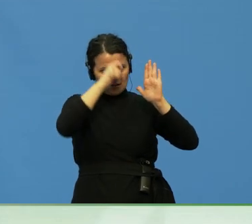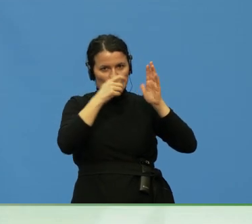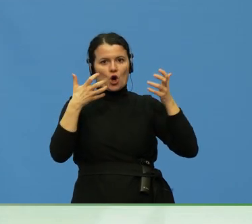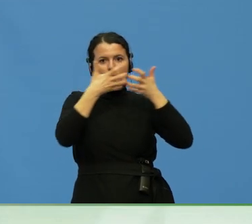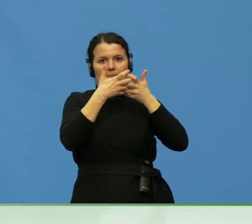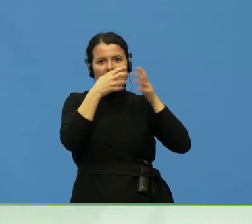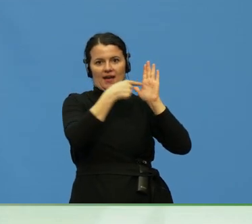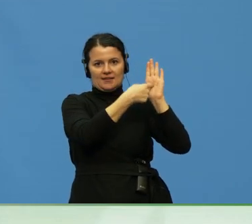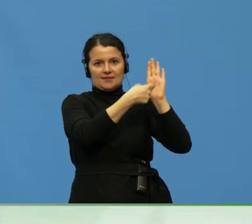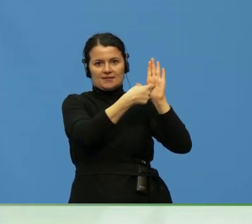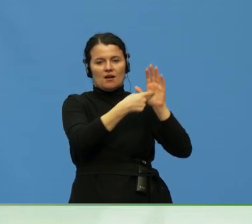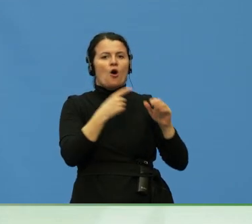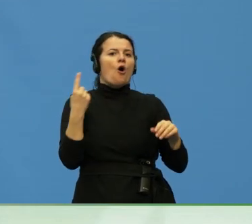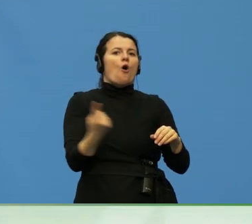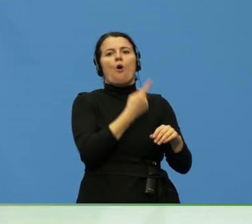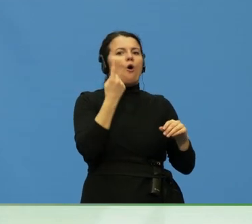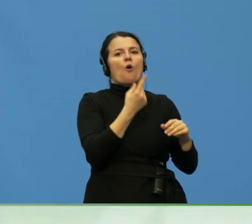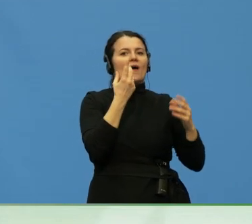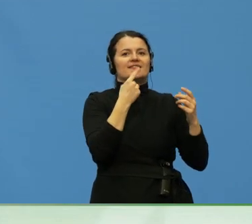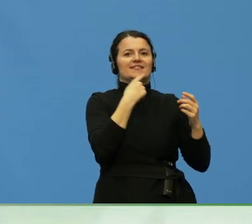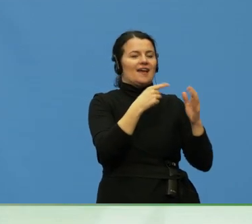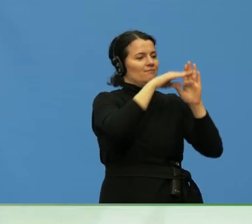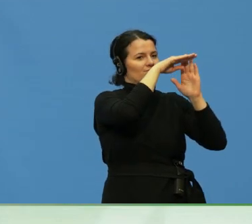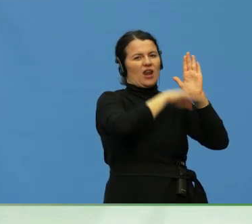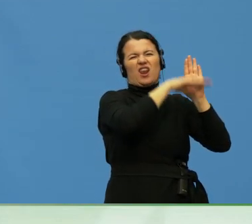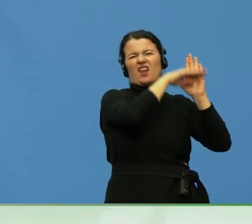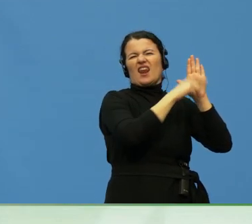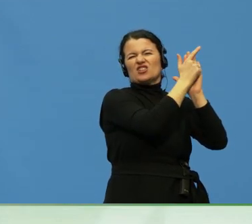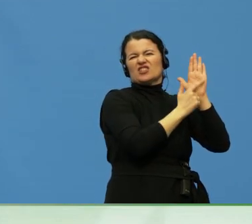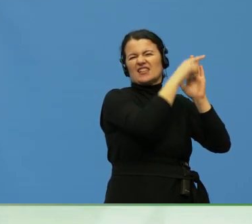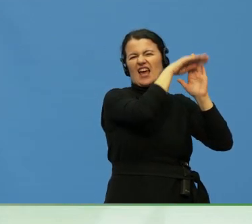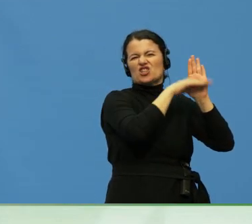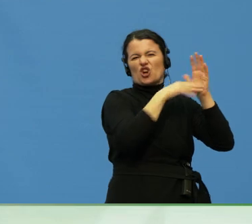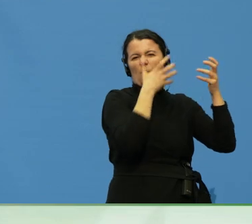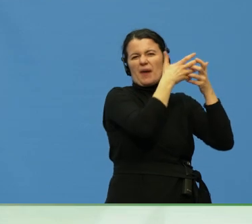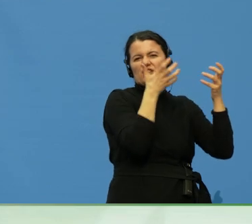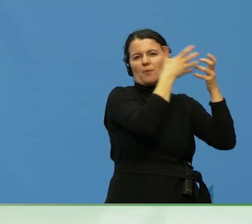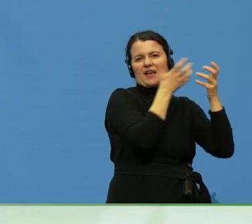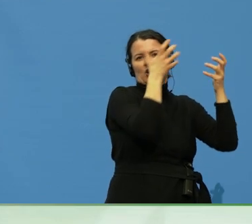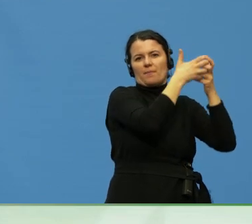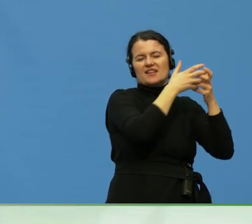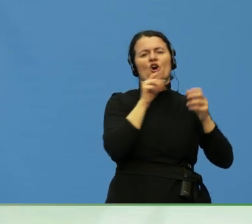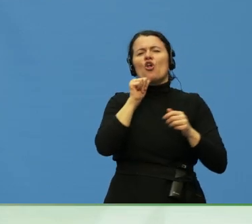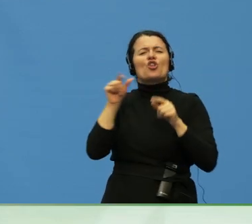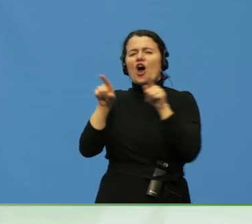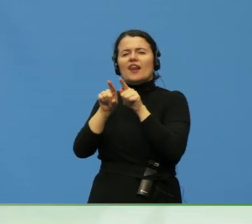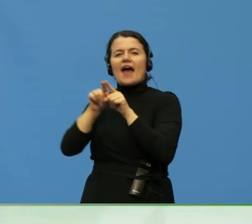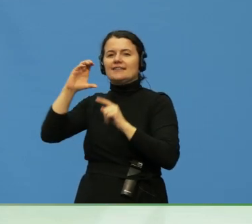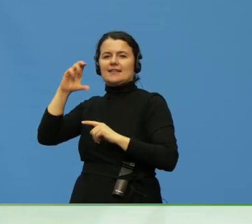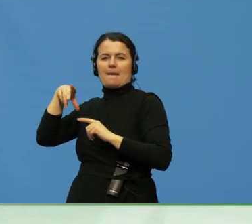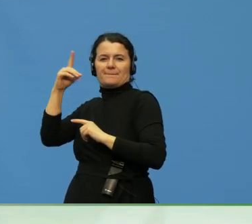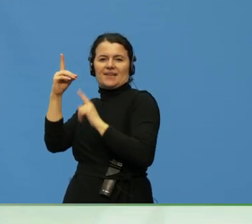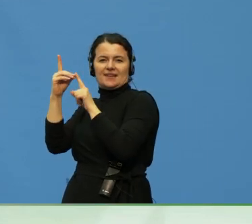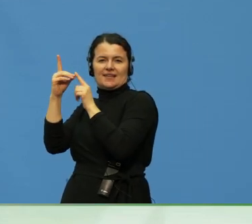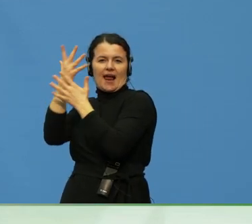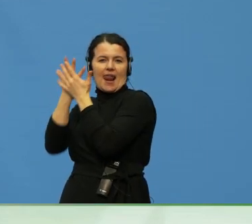of CRPD, we speak the language of our kind of national human rights legislation. And so what we wanted to do